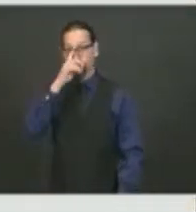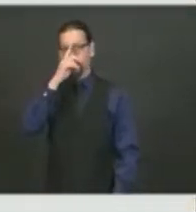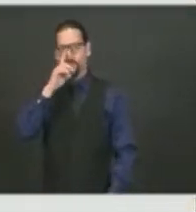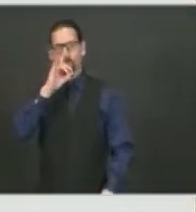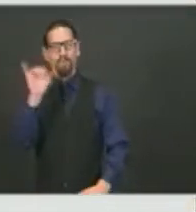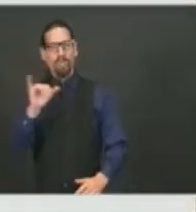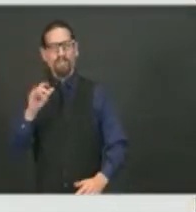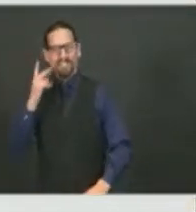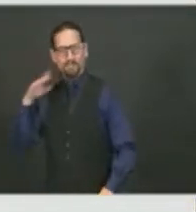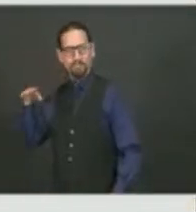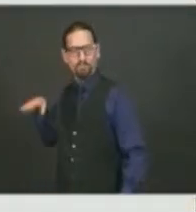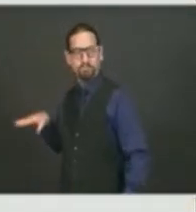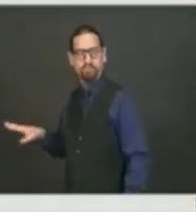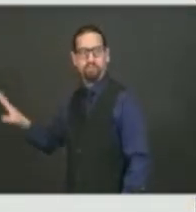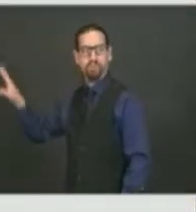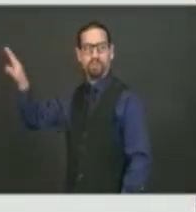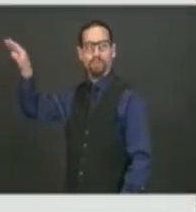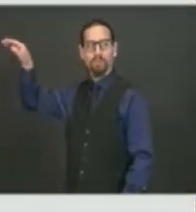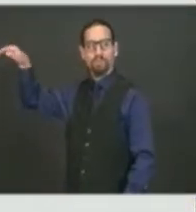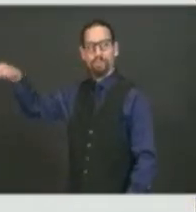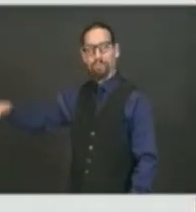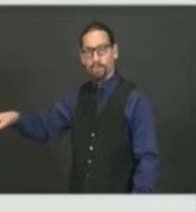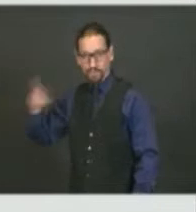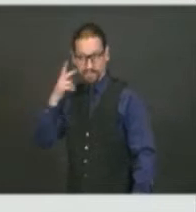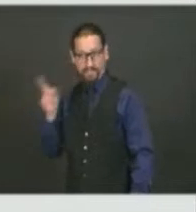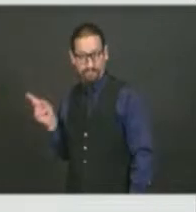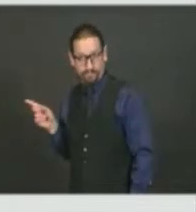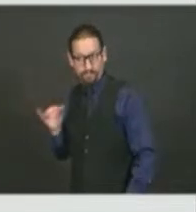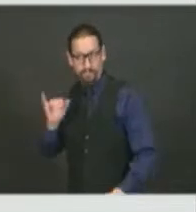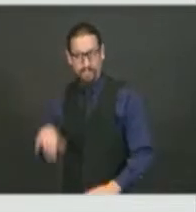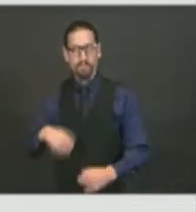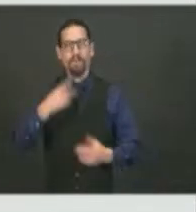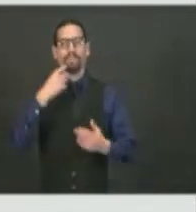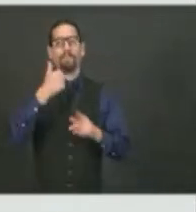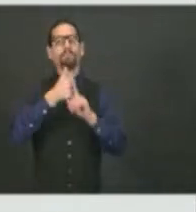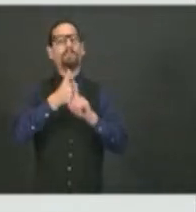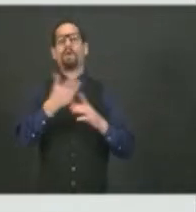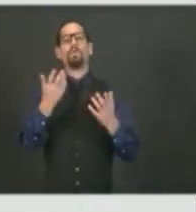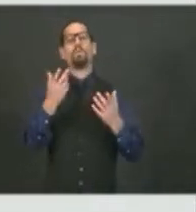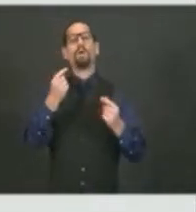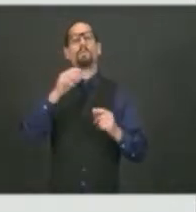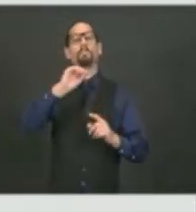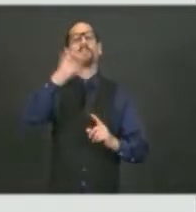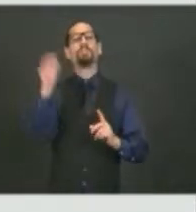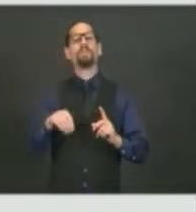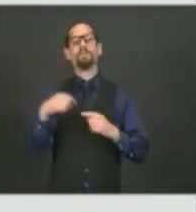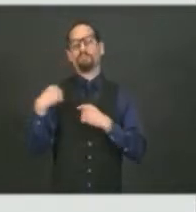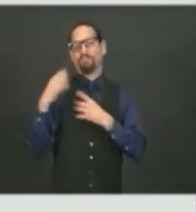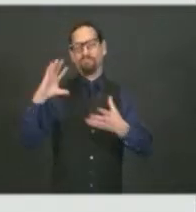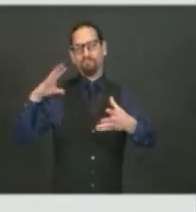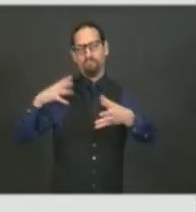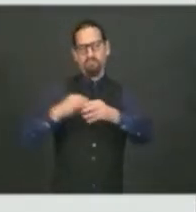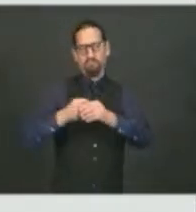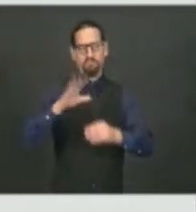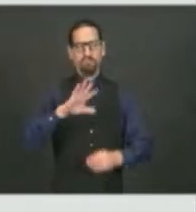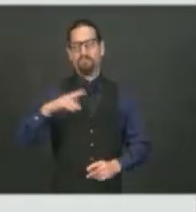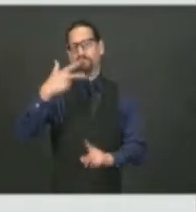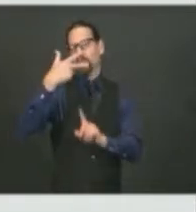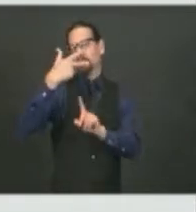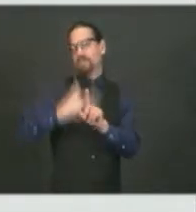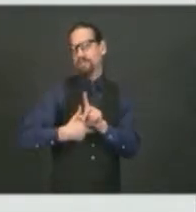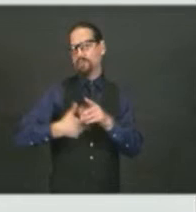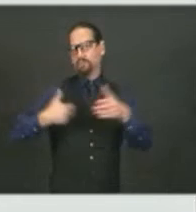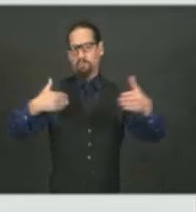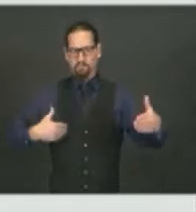It shows the percent positive in Rhode Island over the past 3 months. And you can see that after 2 months